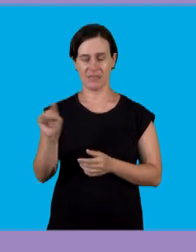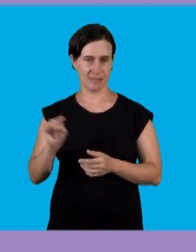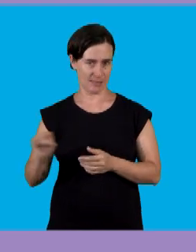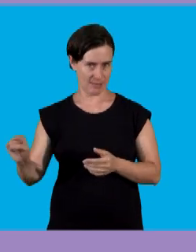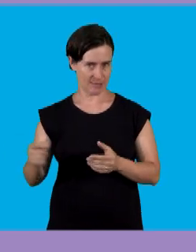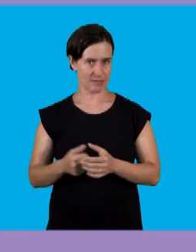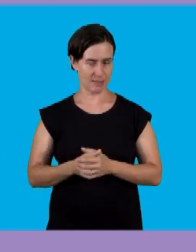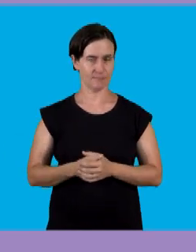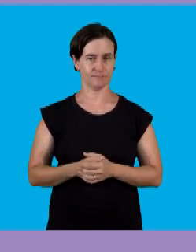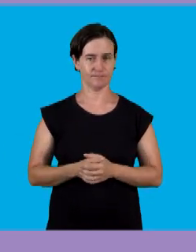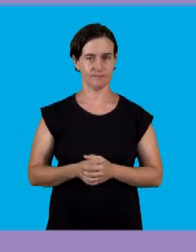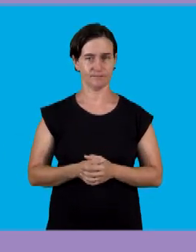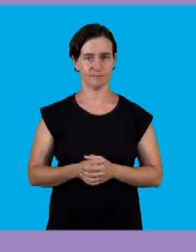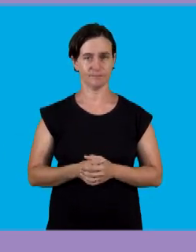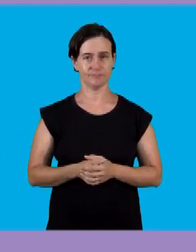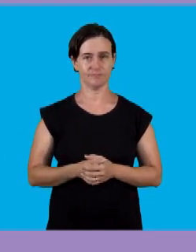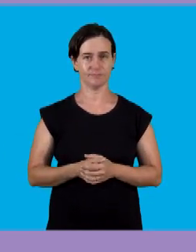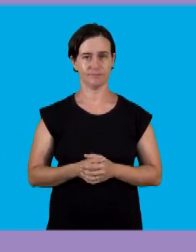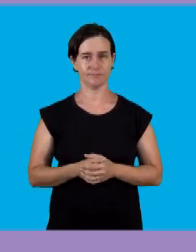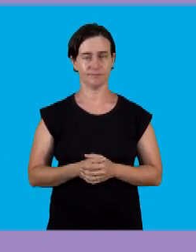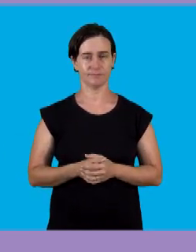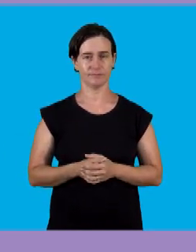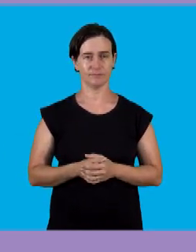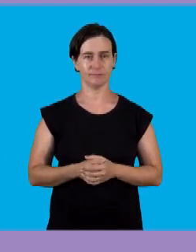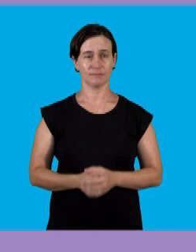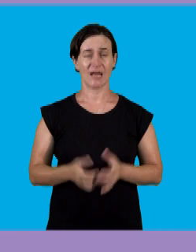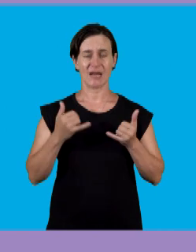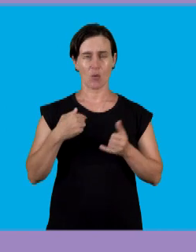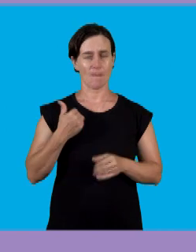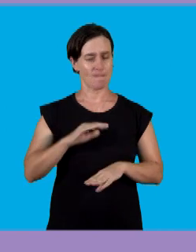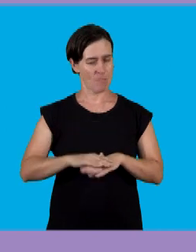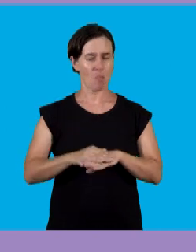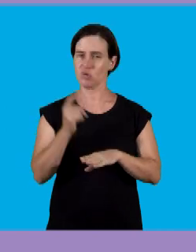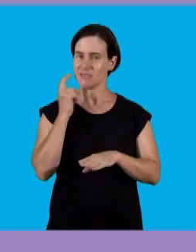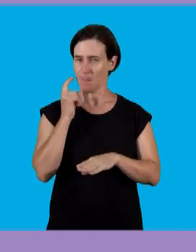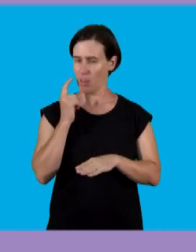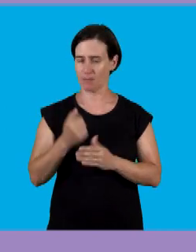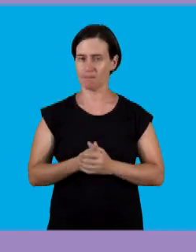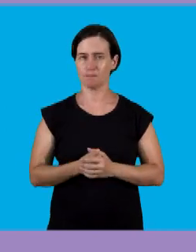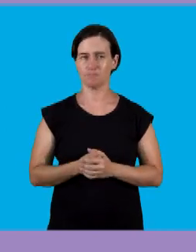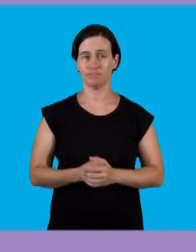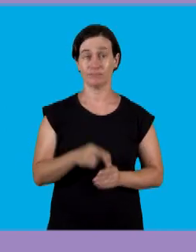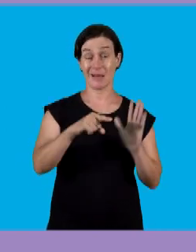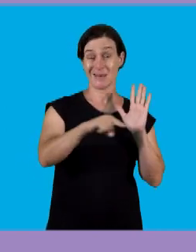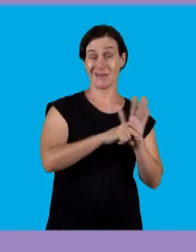And there is that variable of a z. Now, if we simplify this further, we can say there